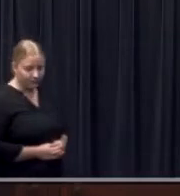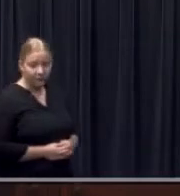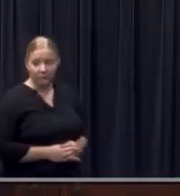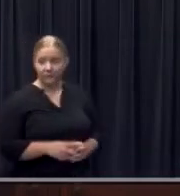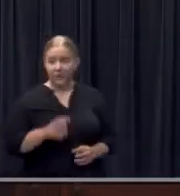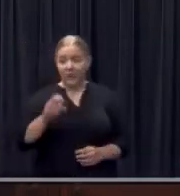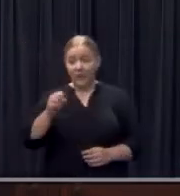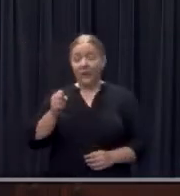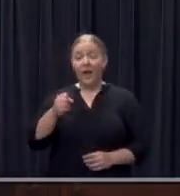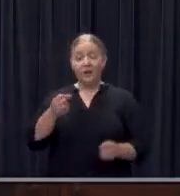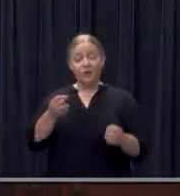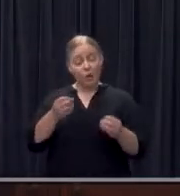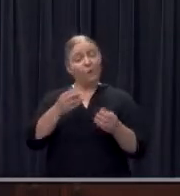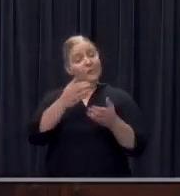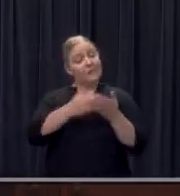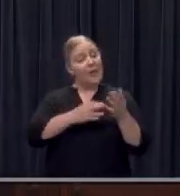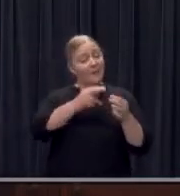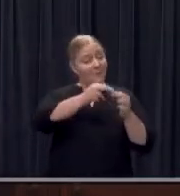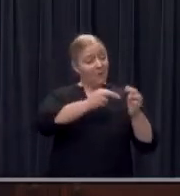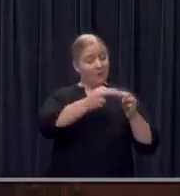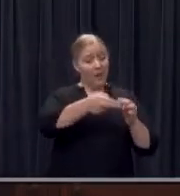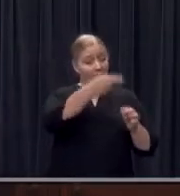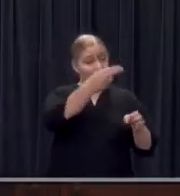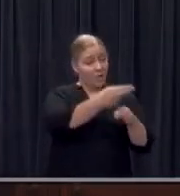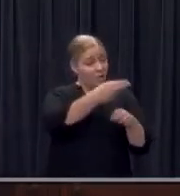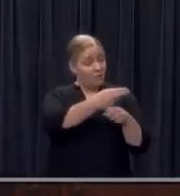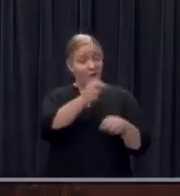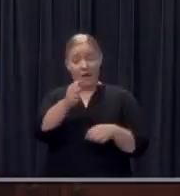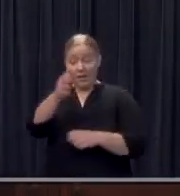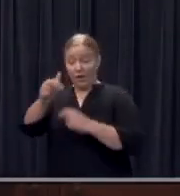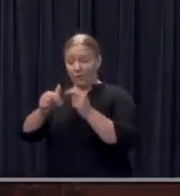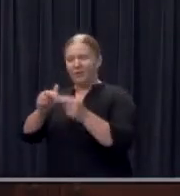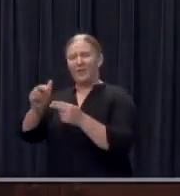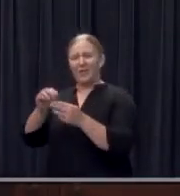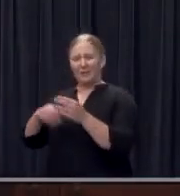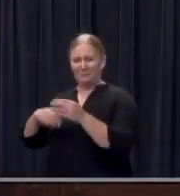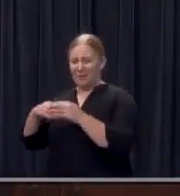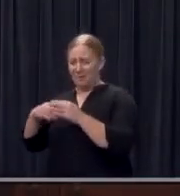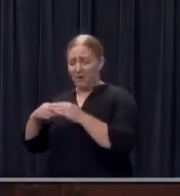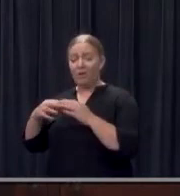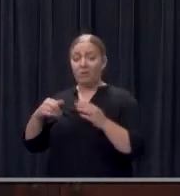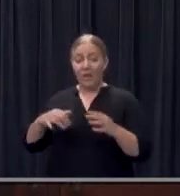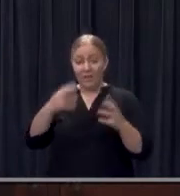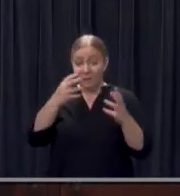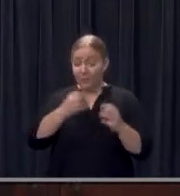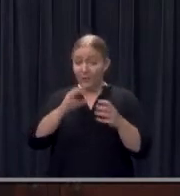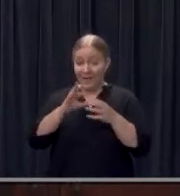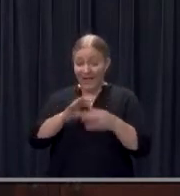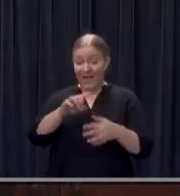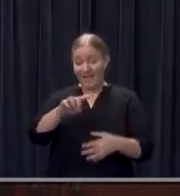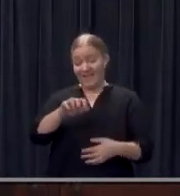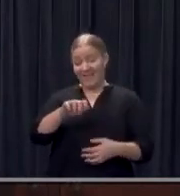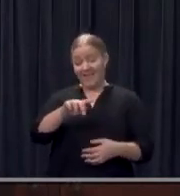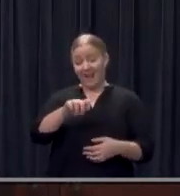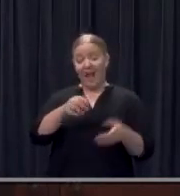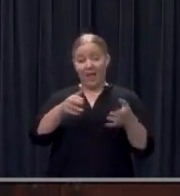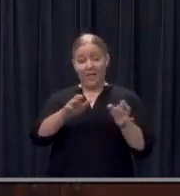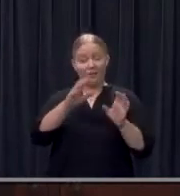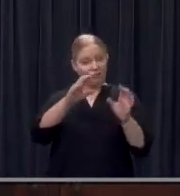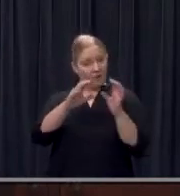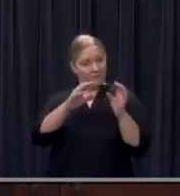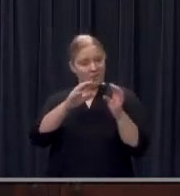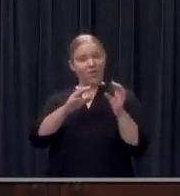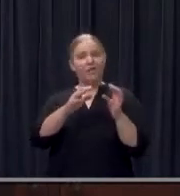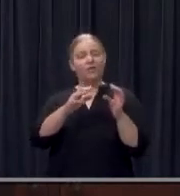pretty high use and then others where it was pretty minimal. And so it allows you to, that's the beauty of the data, is it allows you to have conversations on both